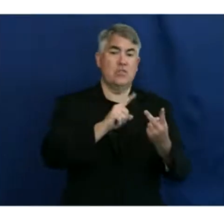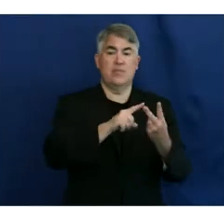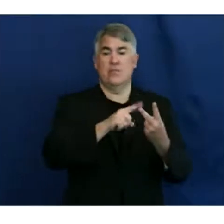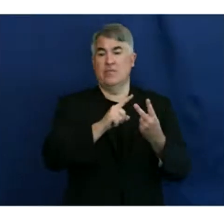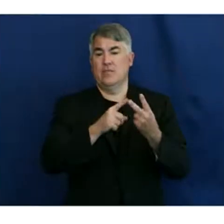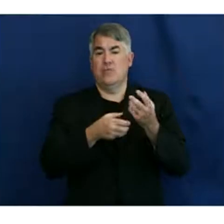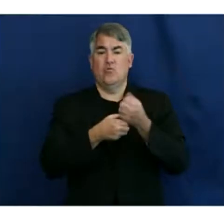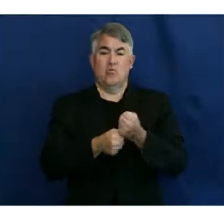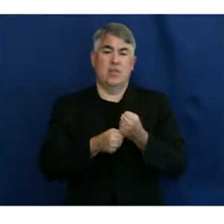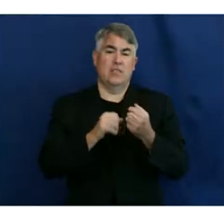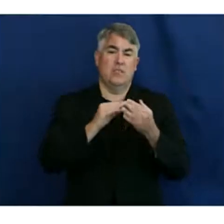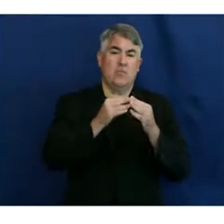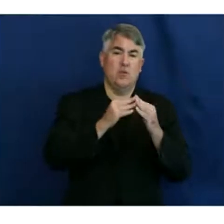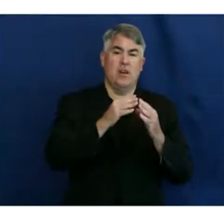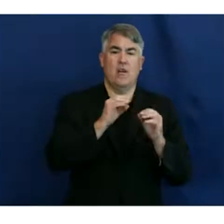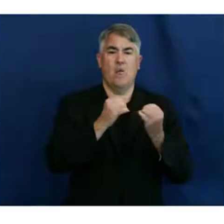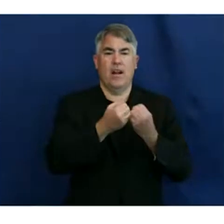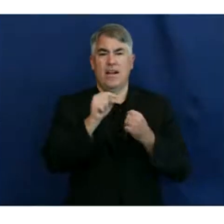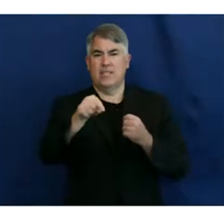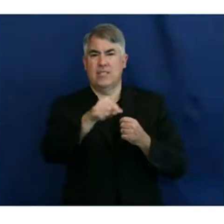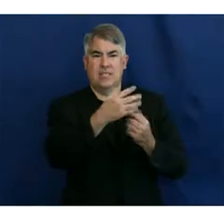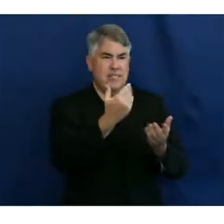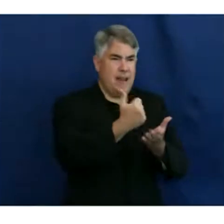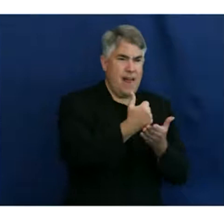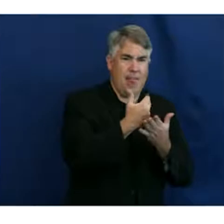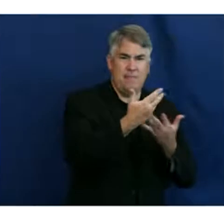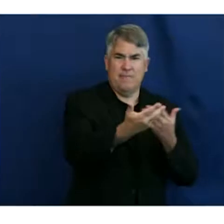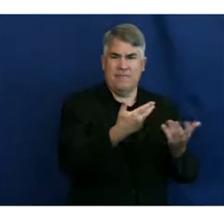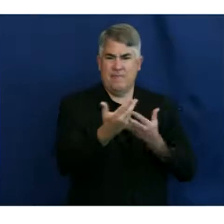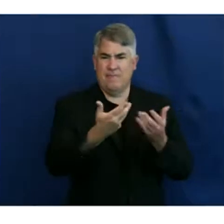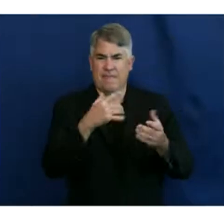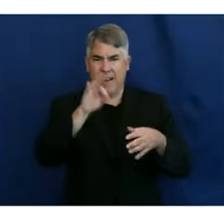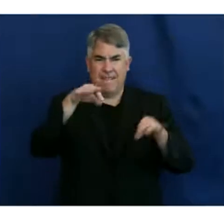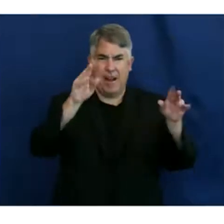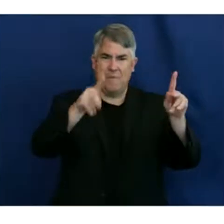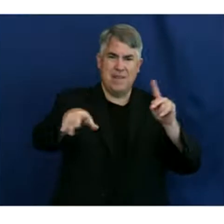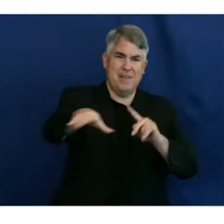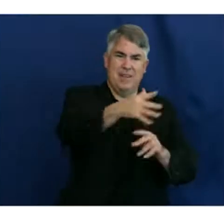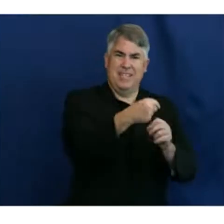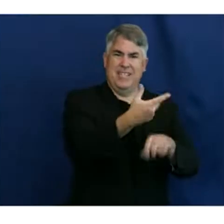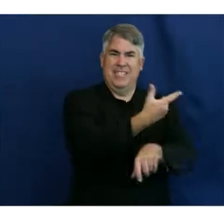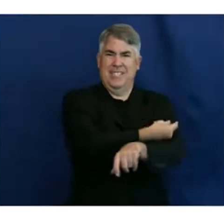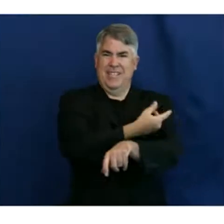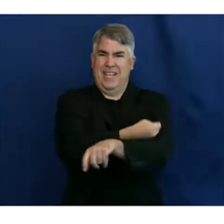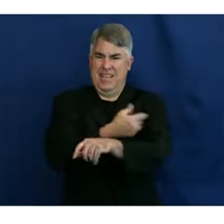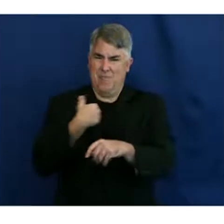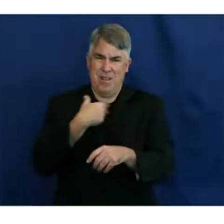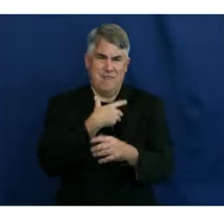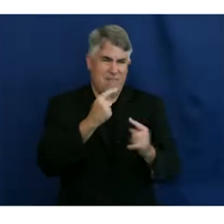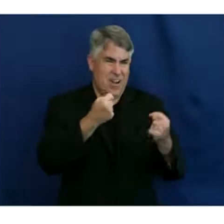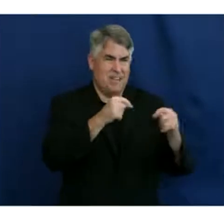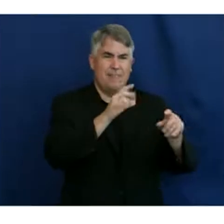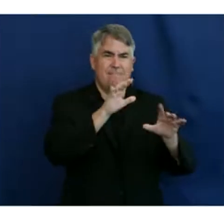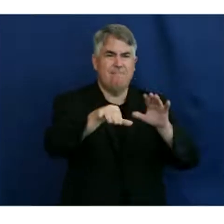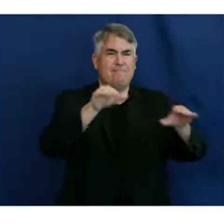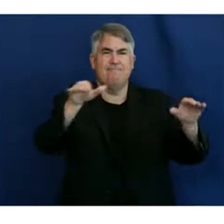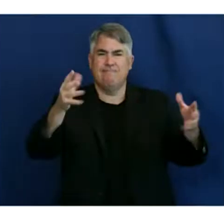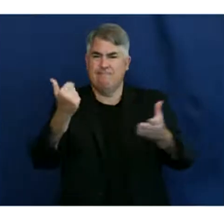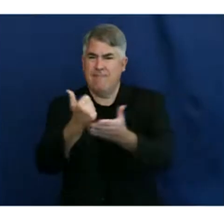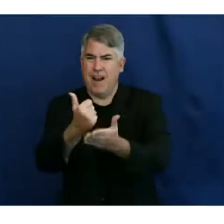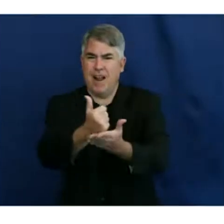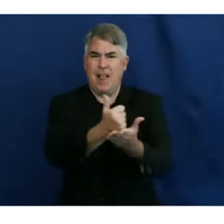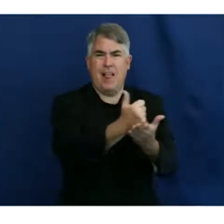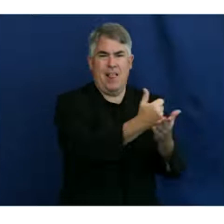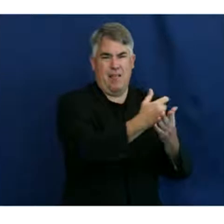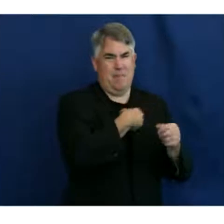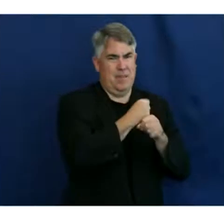community organizations that serve the public, specific populations, to ensure that we're doing everything that we can to make sure that we're reaching